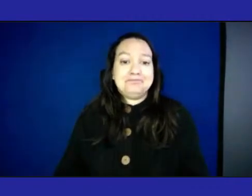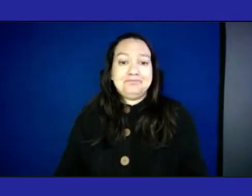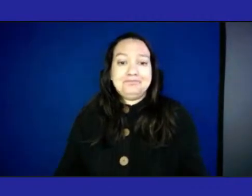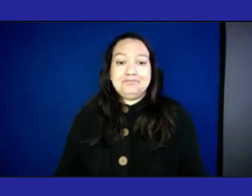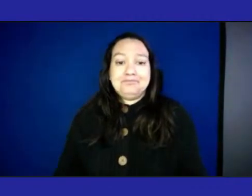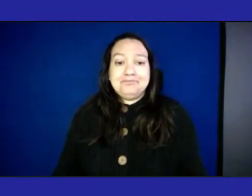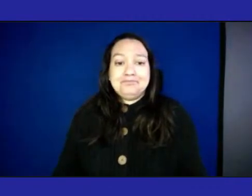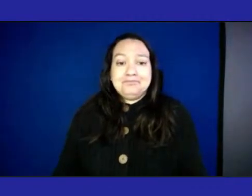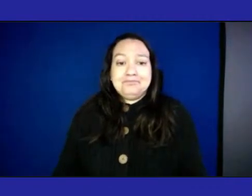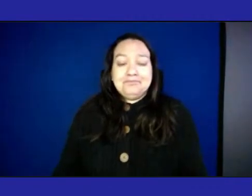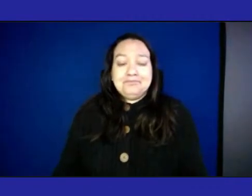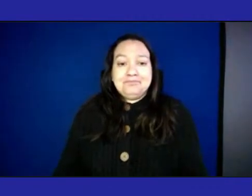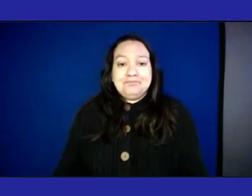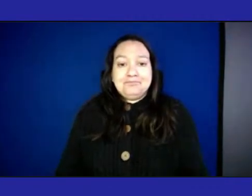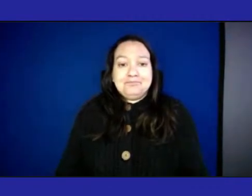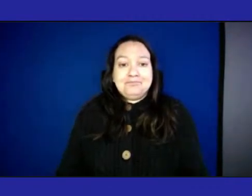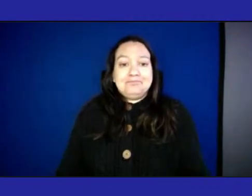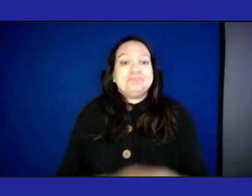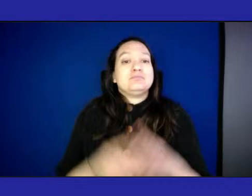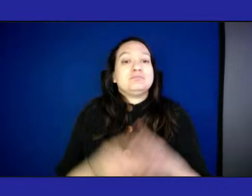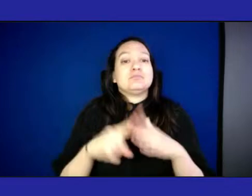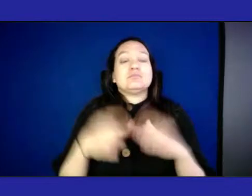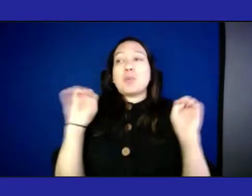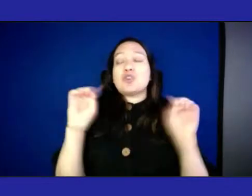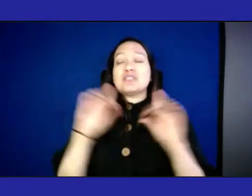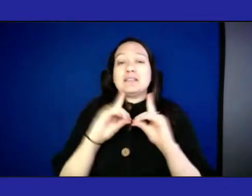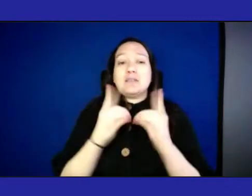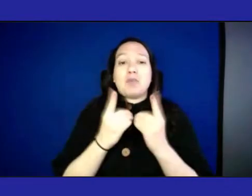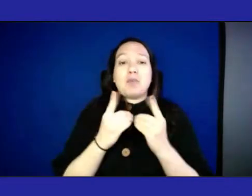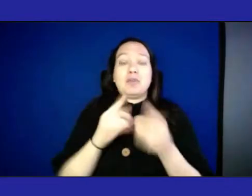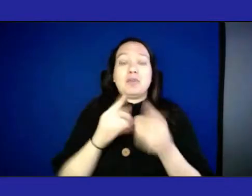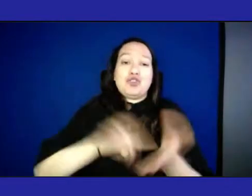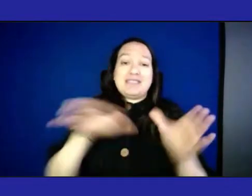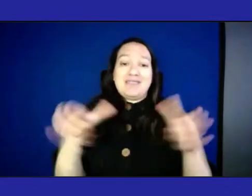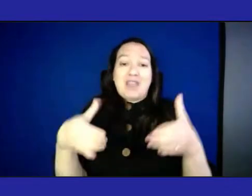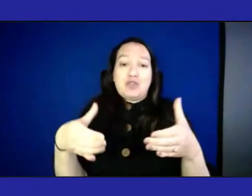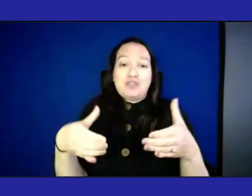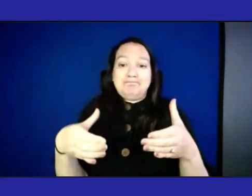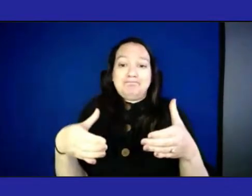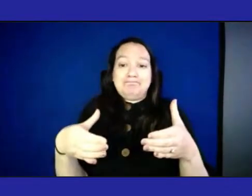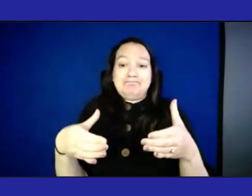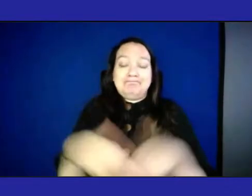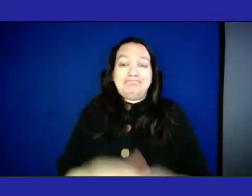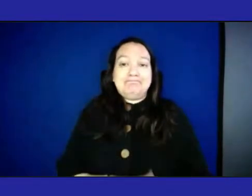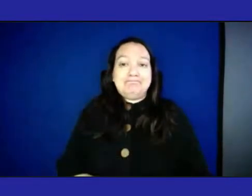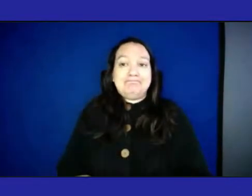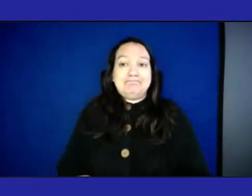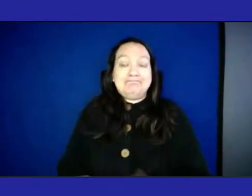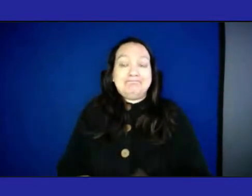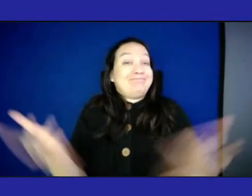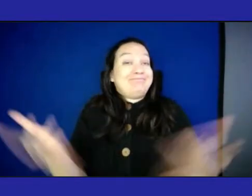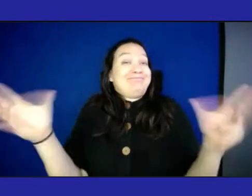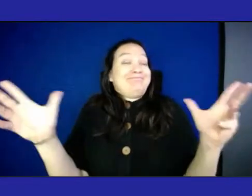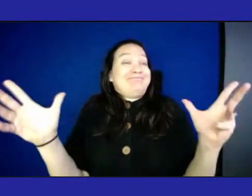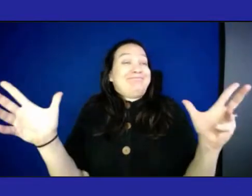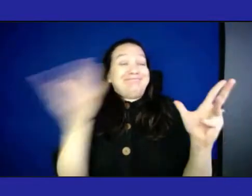We have started an emergency department nursing fellowship. Next slide. That's it. Thanks so much.